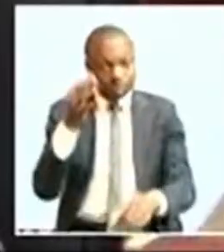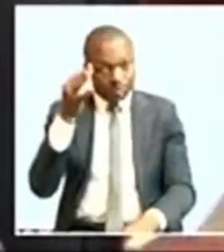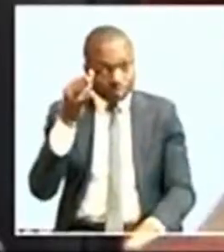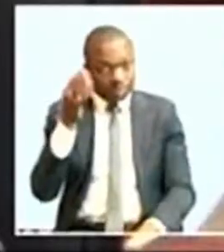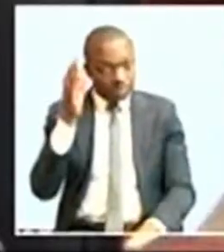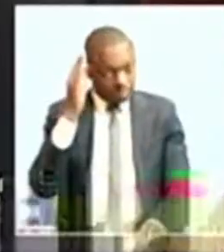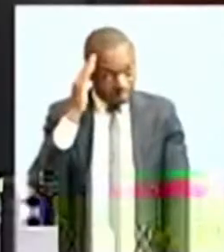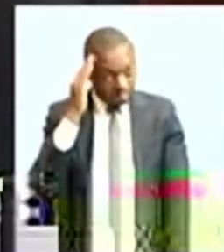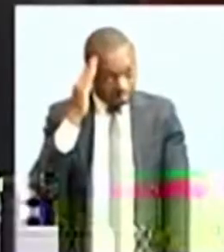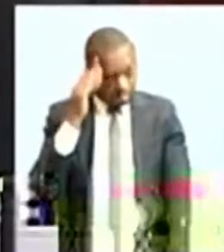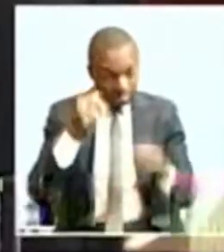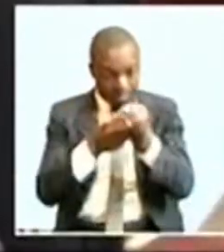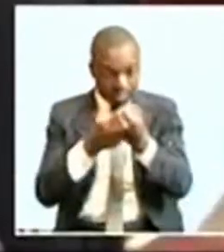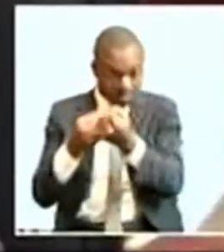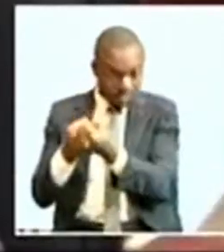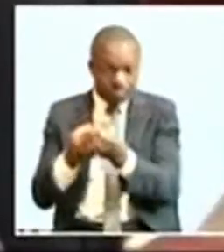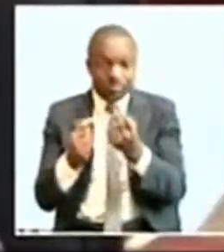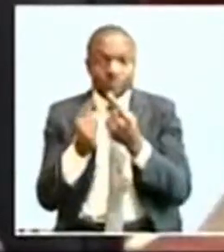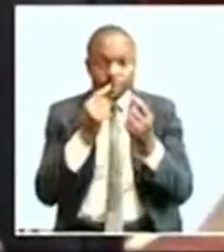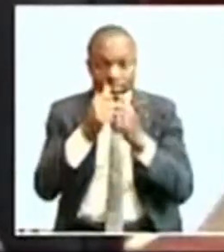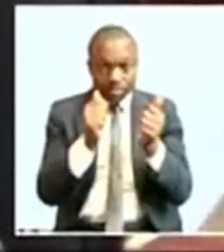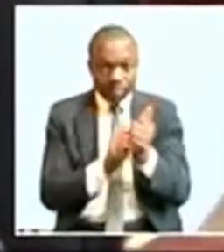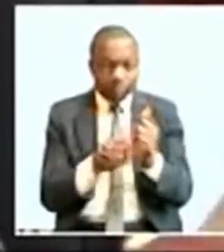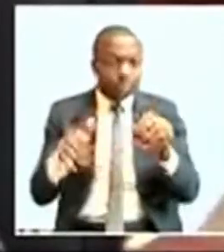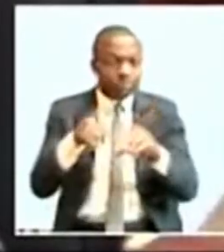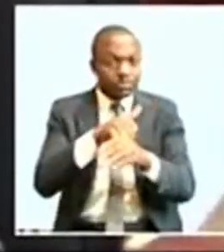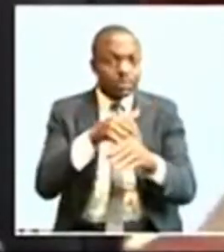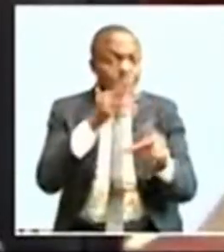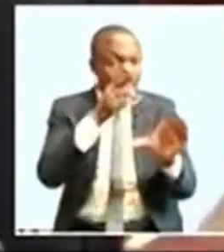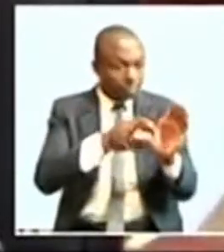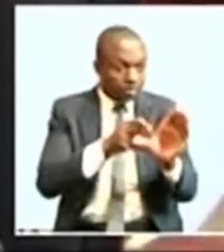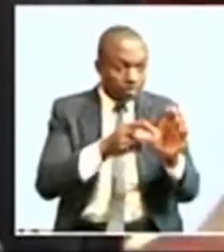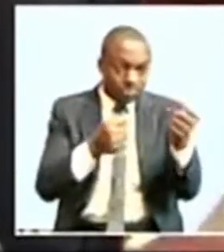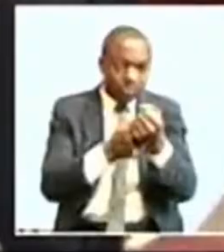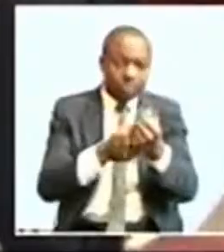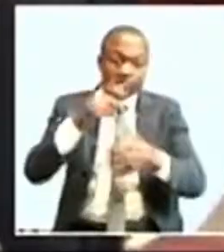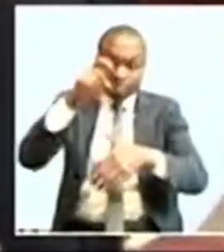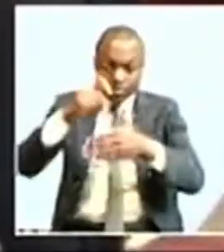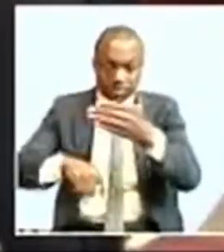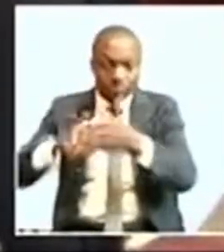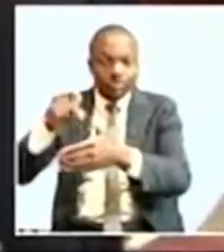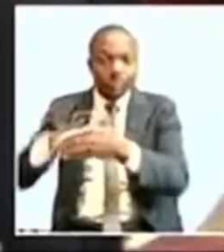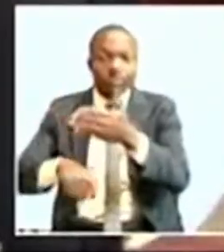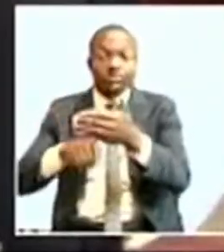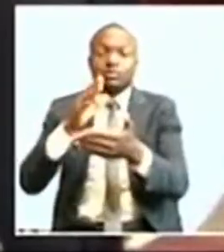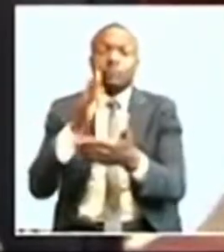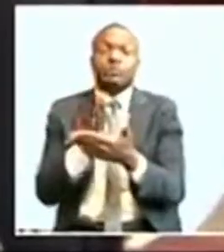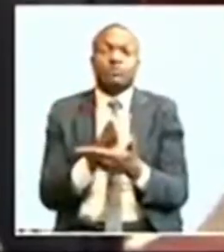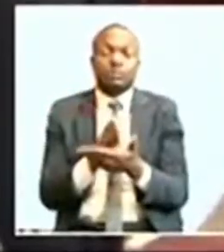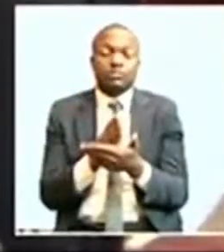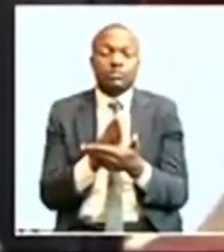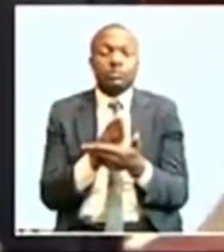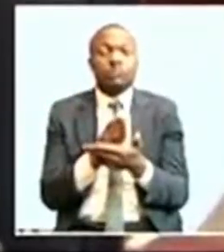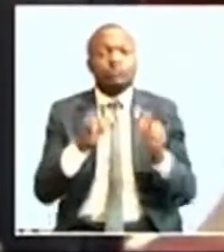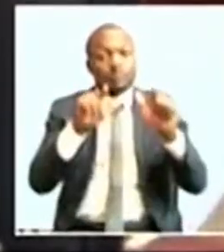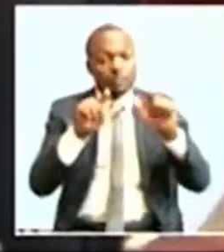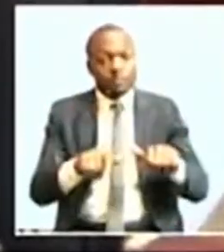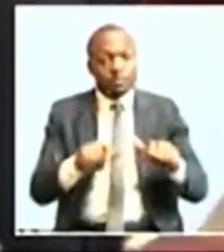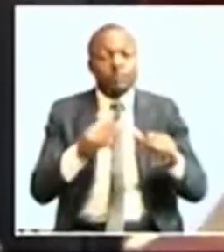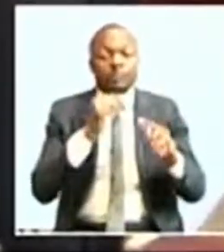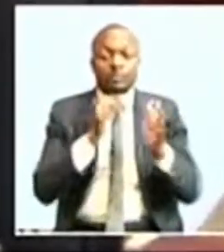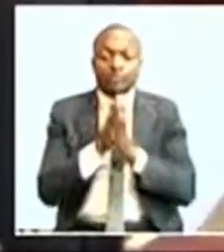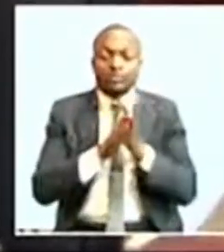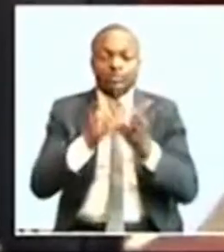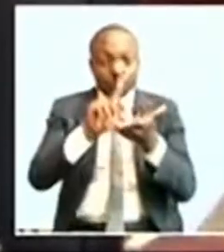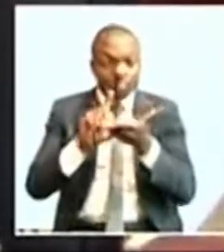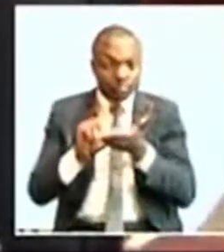the subsidies that are being referred to include fuel subsidies, tax breaks, low interest loans, vessel construction